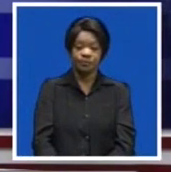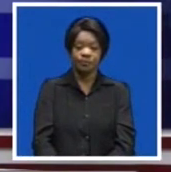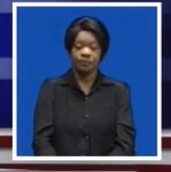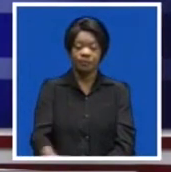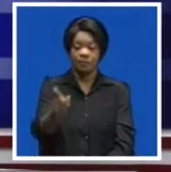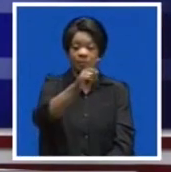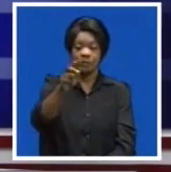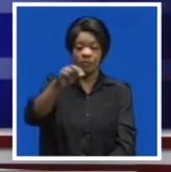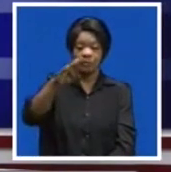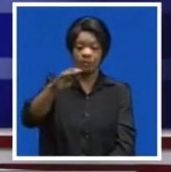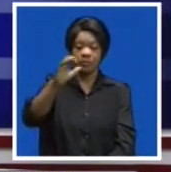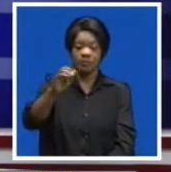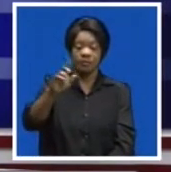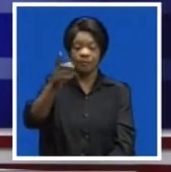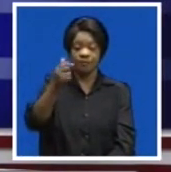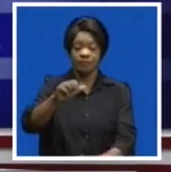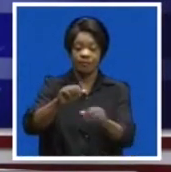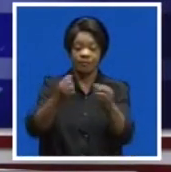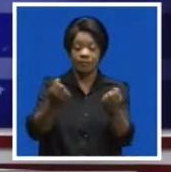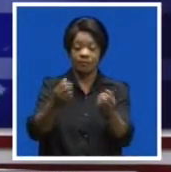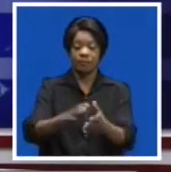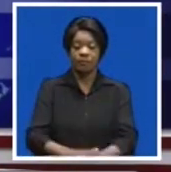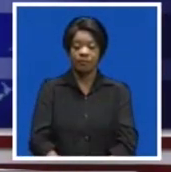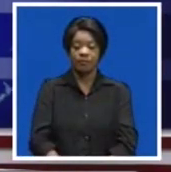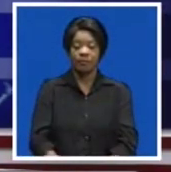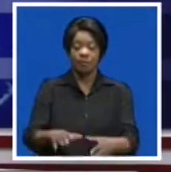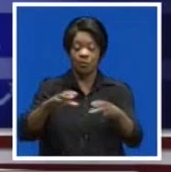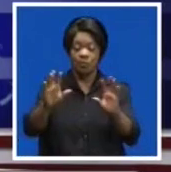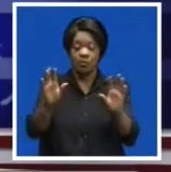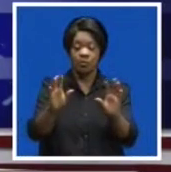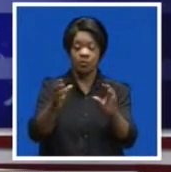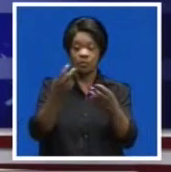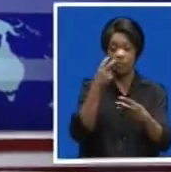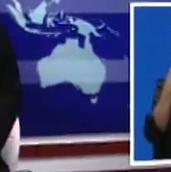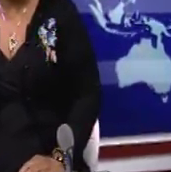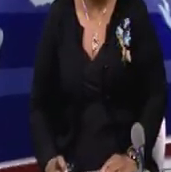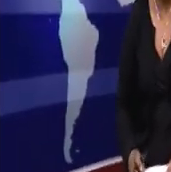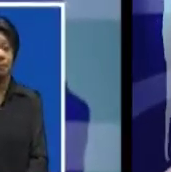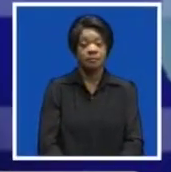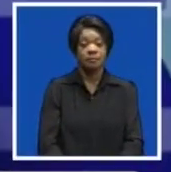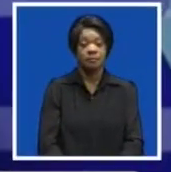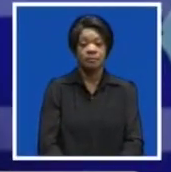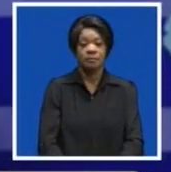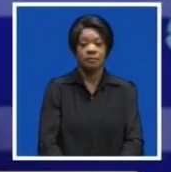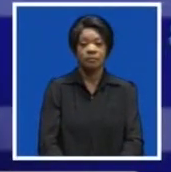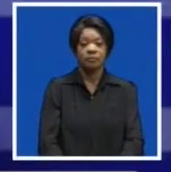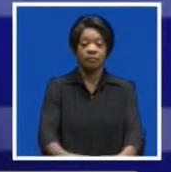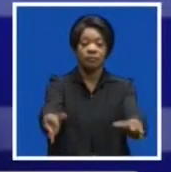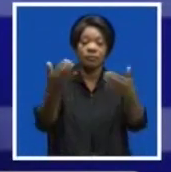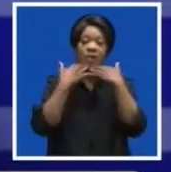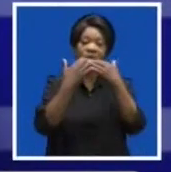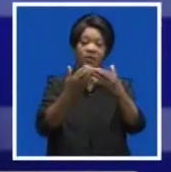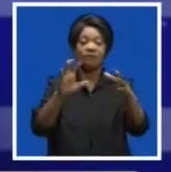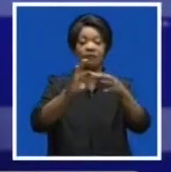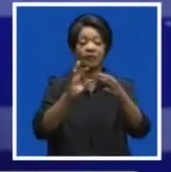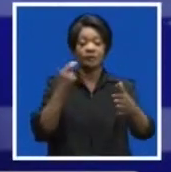You're watching ZNBC Main News. We take our first commercial break, but do stay tuned for more stories after that. Well, thank you for